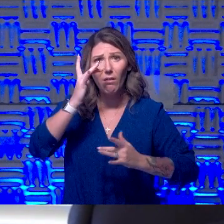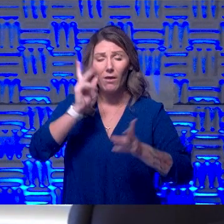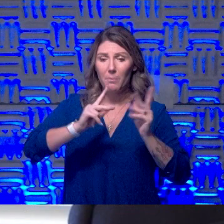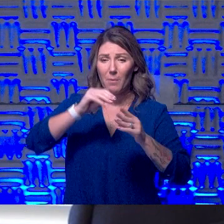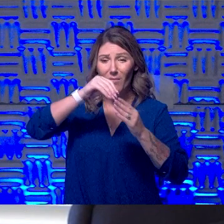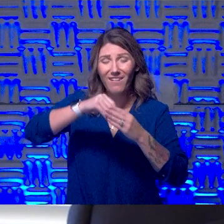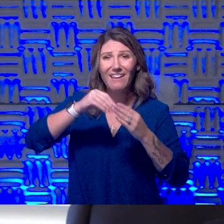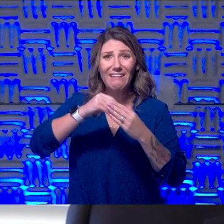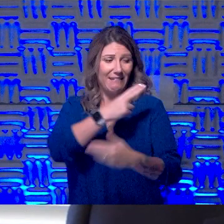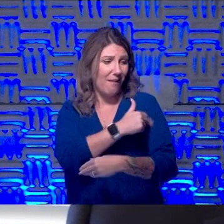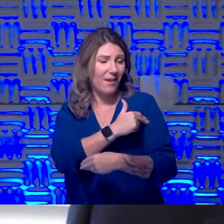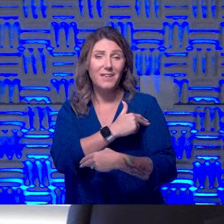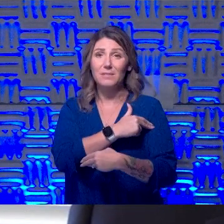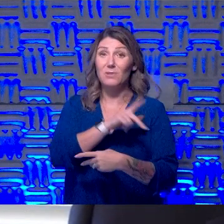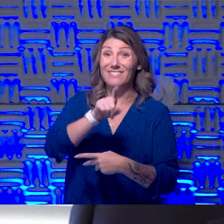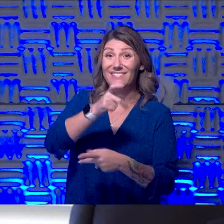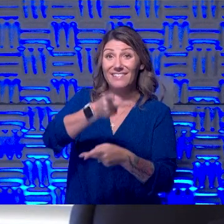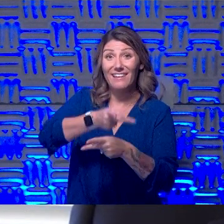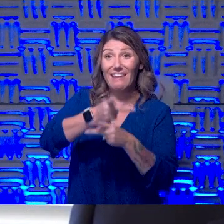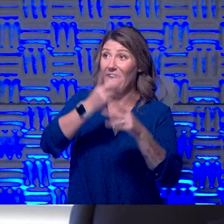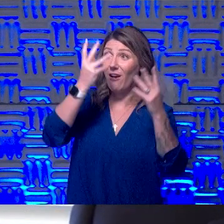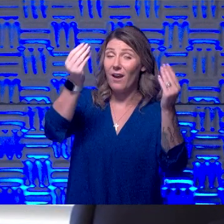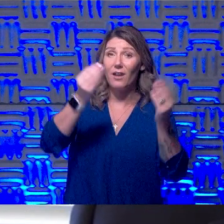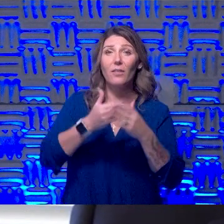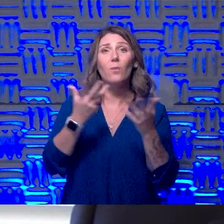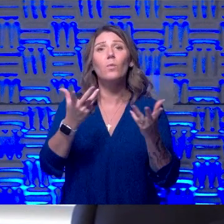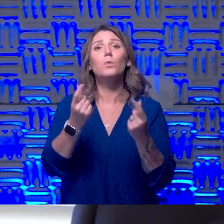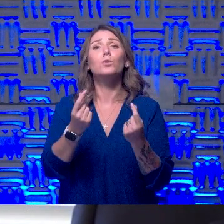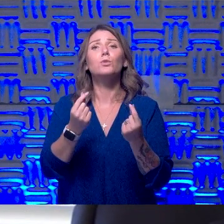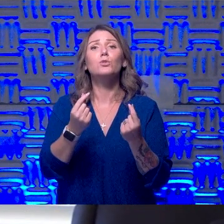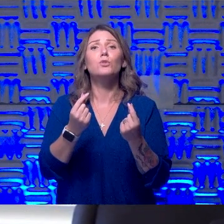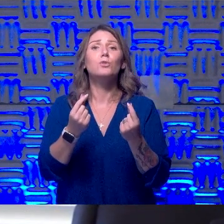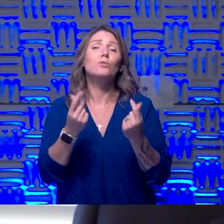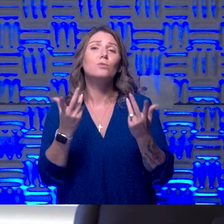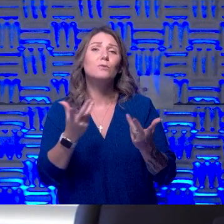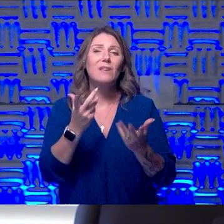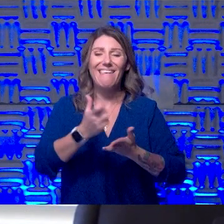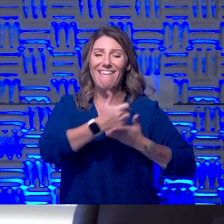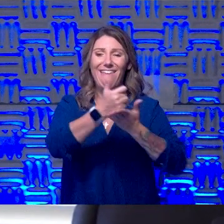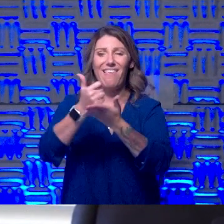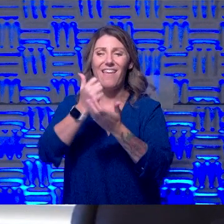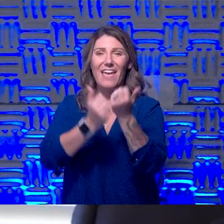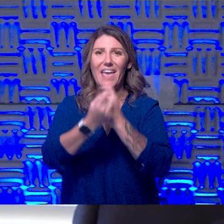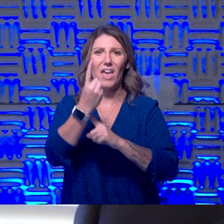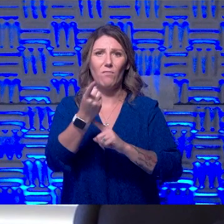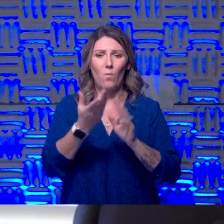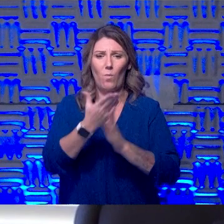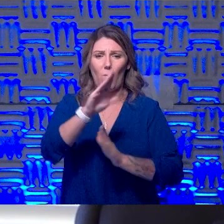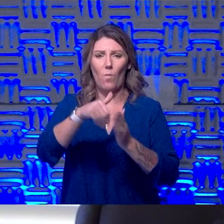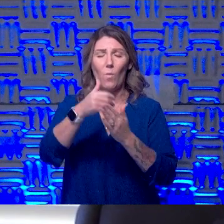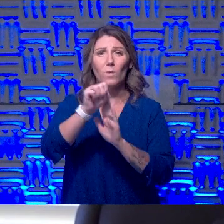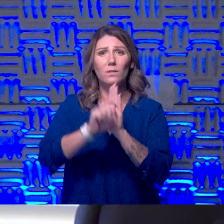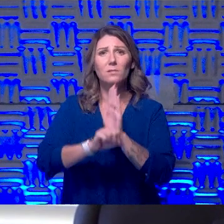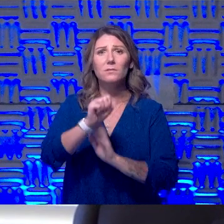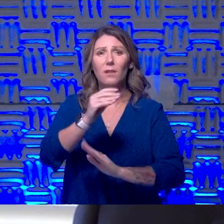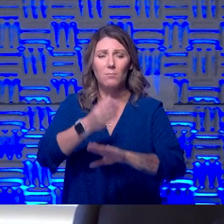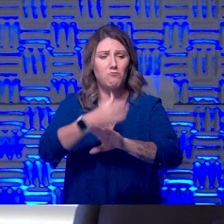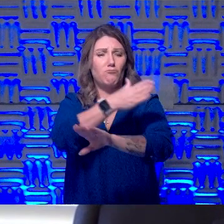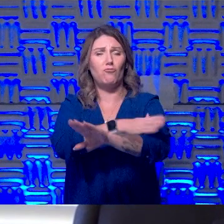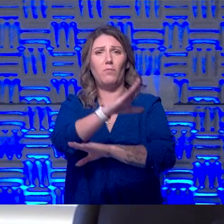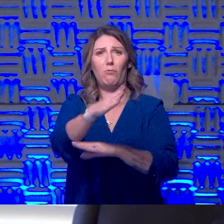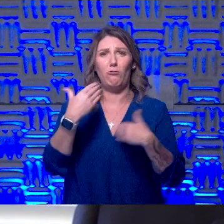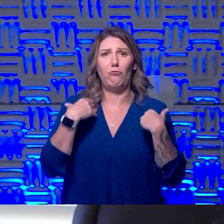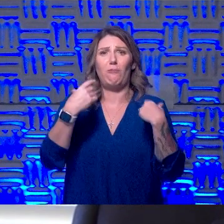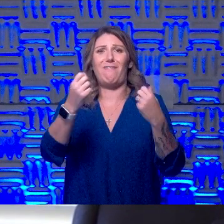care that's out there. And what it can do to help us kind of lift the tide for everybody across the state in terms of improving their health status is